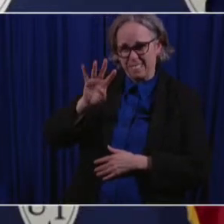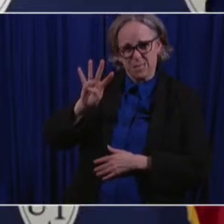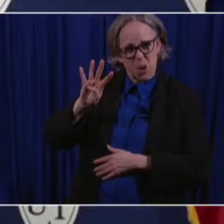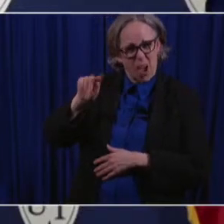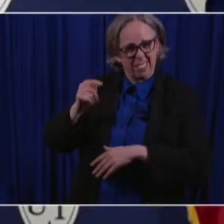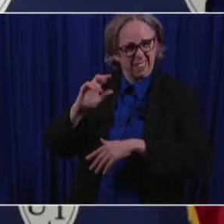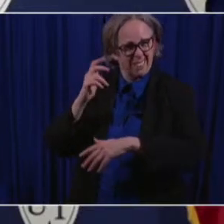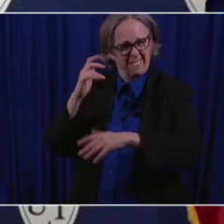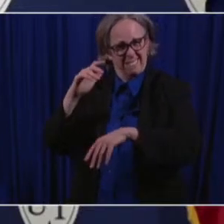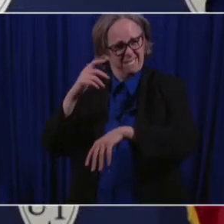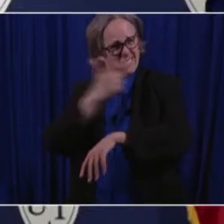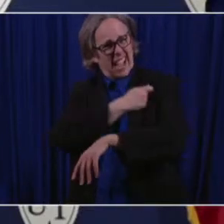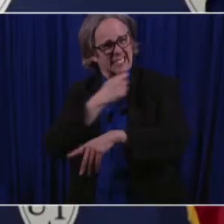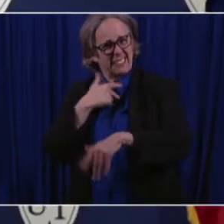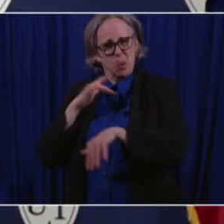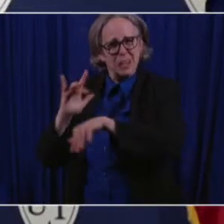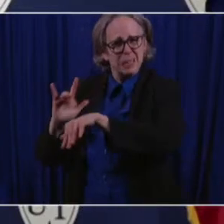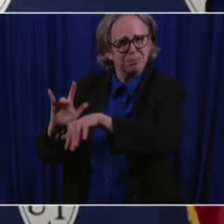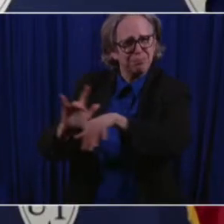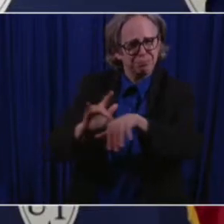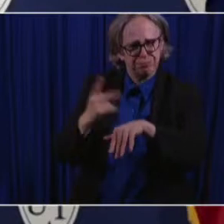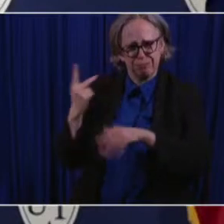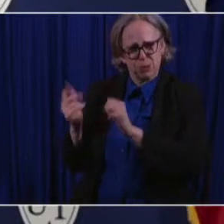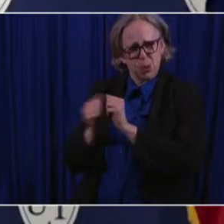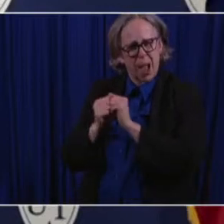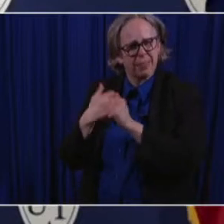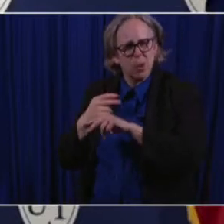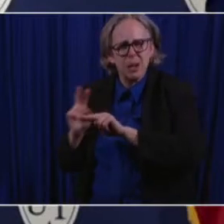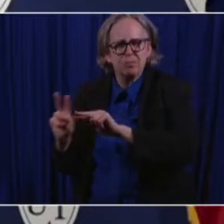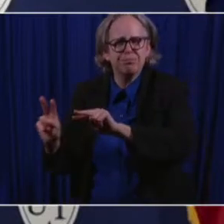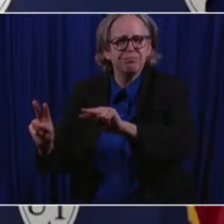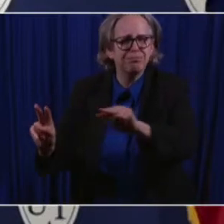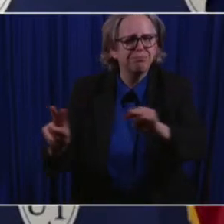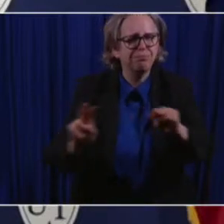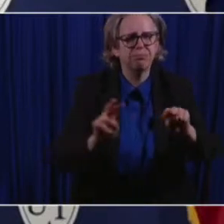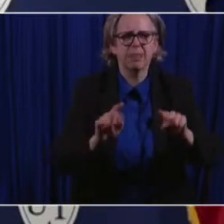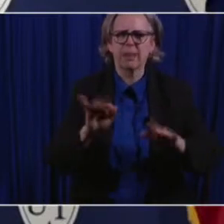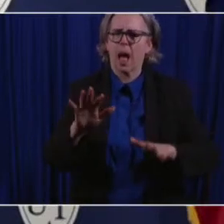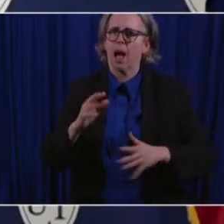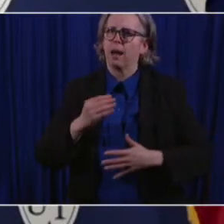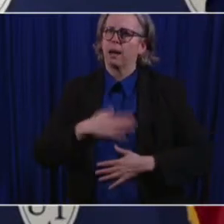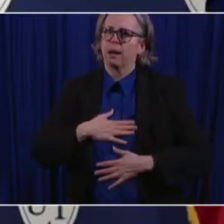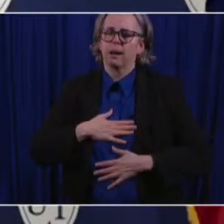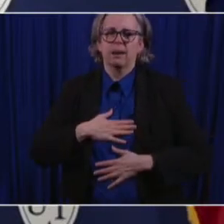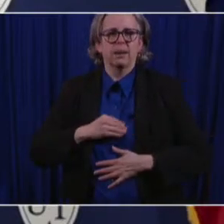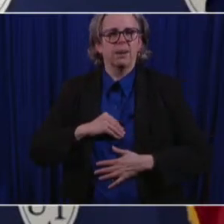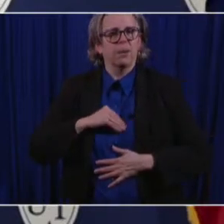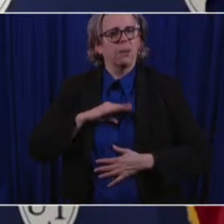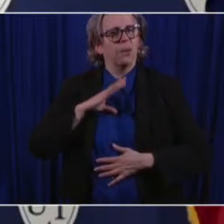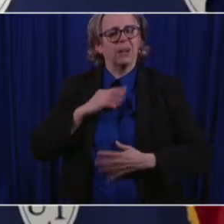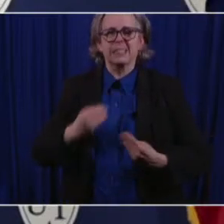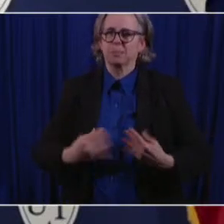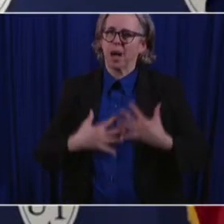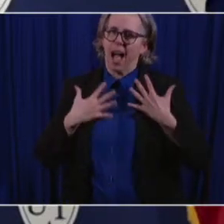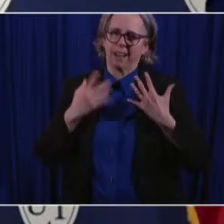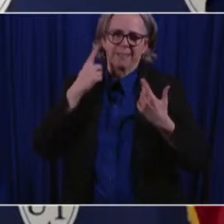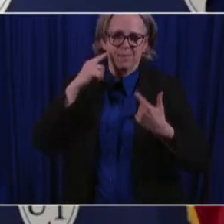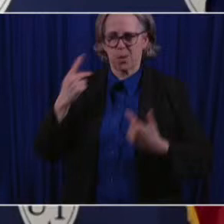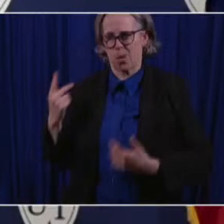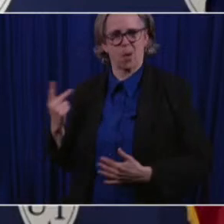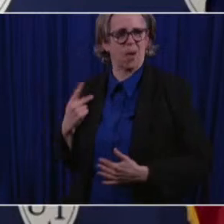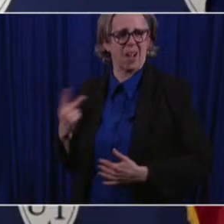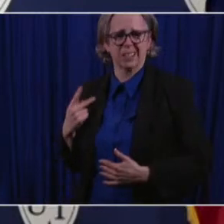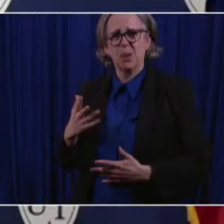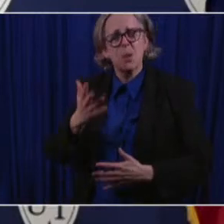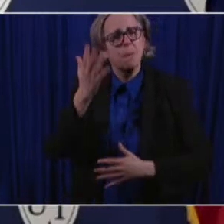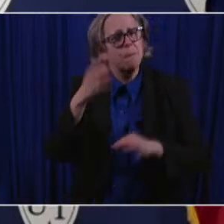out to each of those sites has also been so important because he's, like today, he asks every student